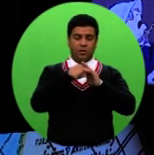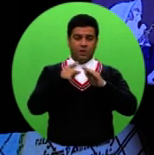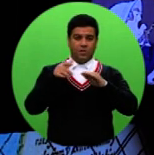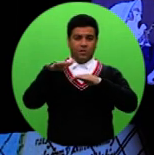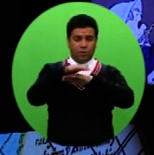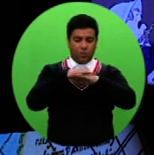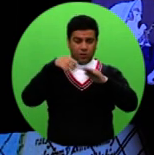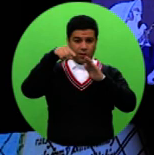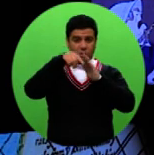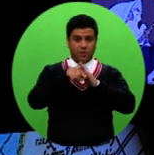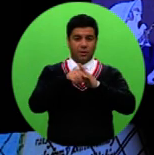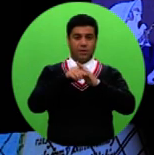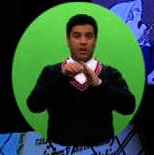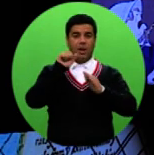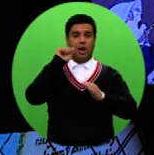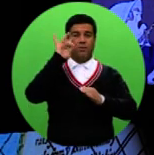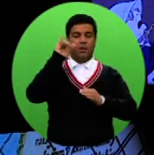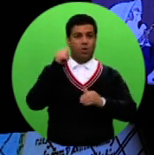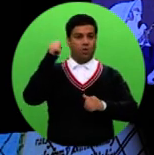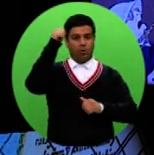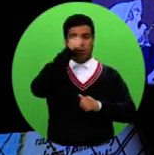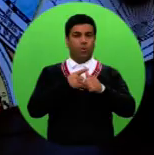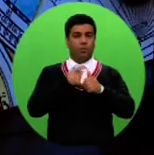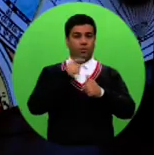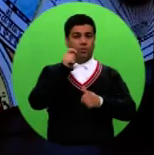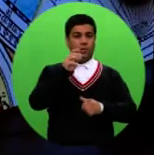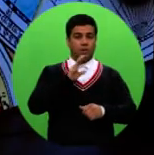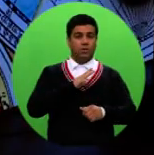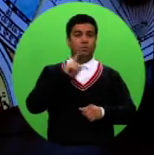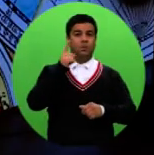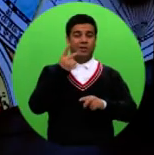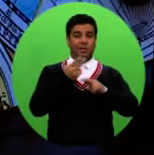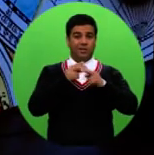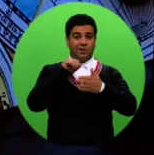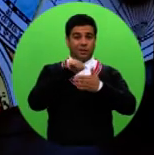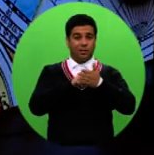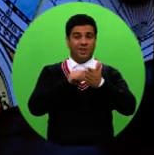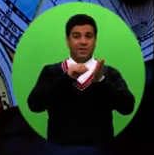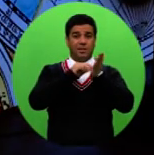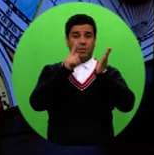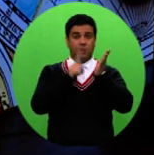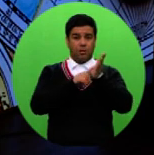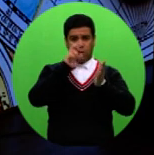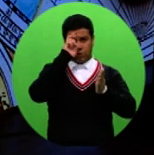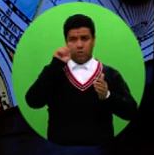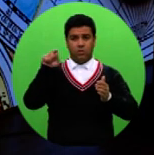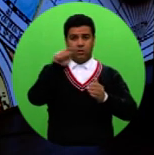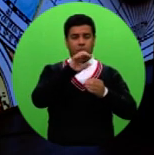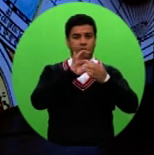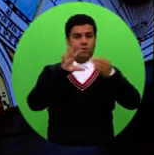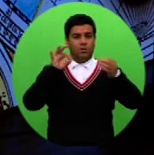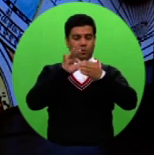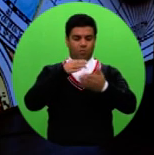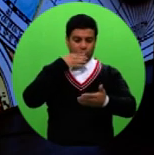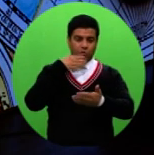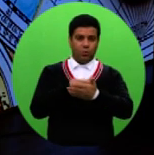Tashkiloti tomonidan Afrika yili deb e'lon qilindi. Bunga sabab 17 davlat o'zining mustaqilligini e'lon qildi va